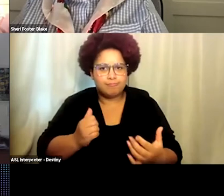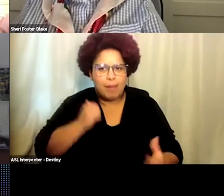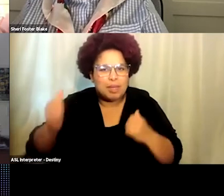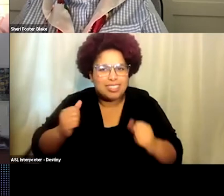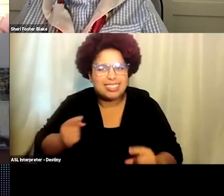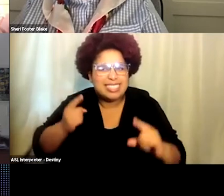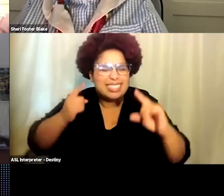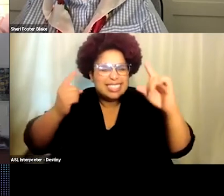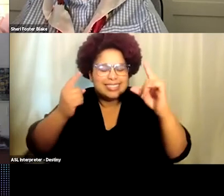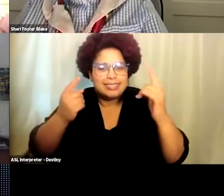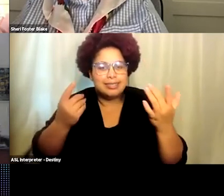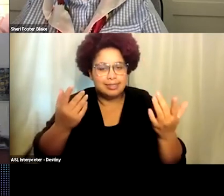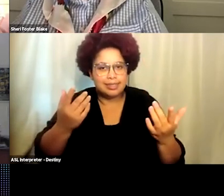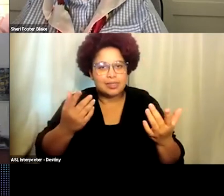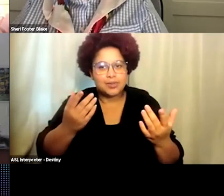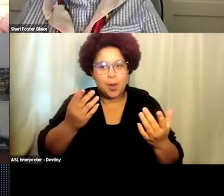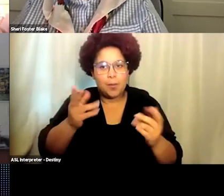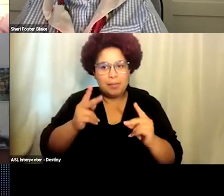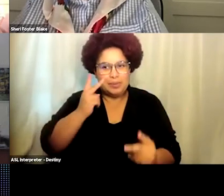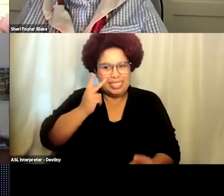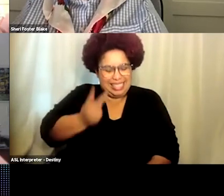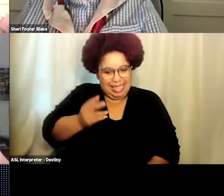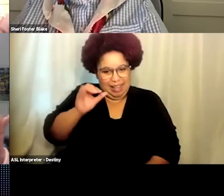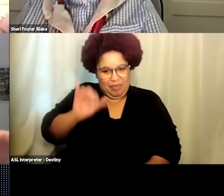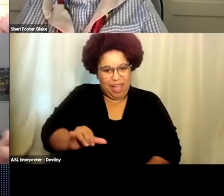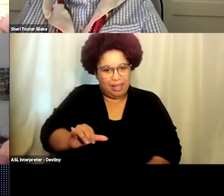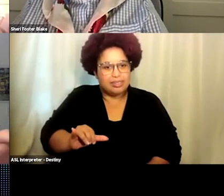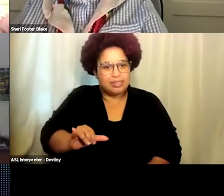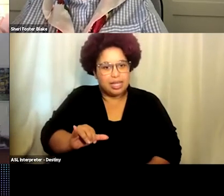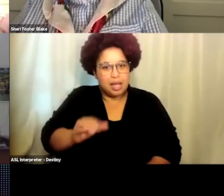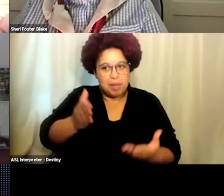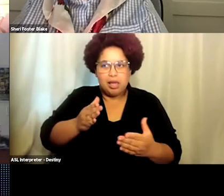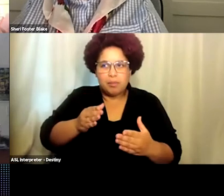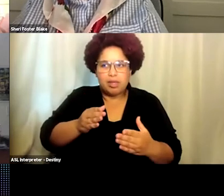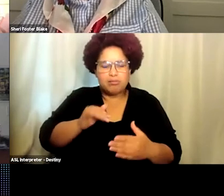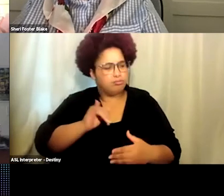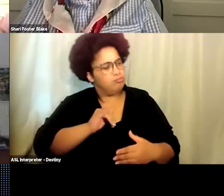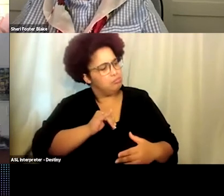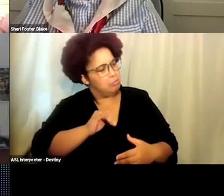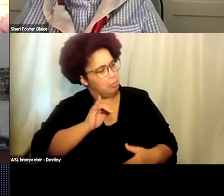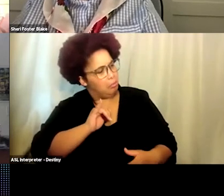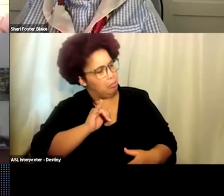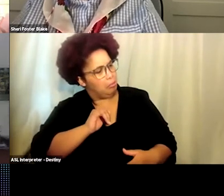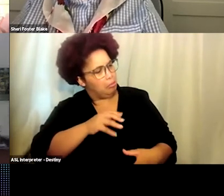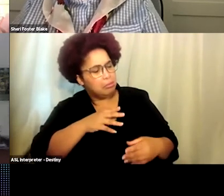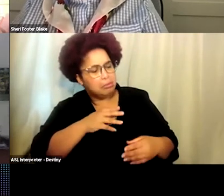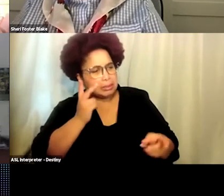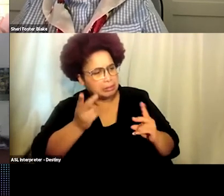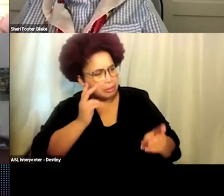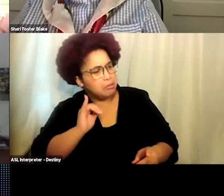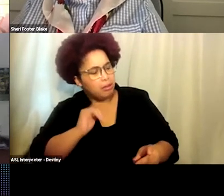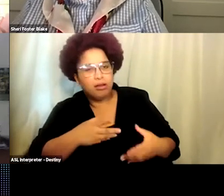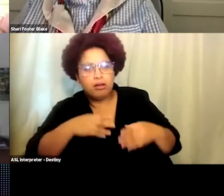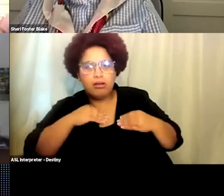ambitious. So just let people see that, and maybe it'll get in the air someplace. Thank you. I think